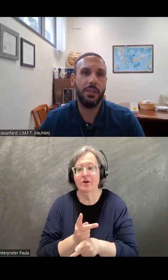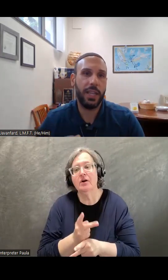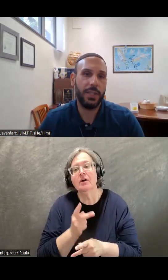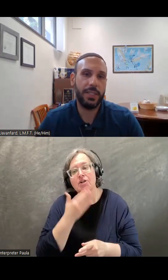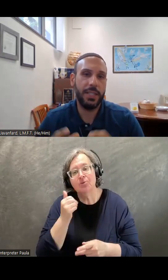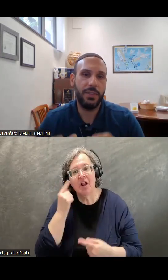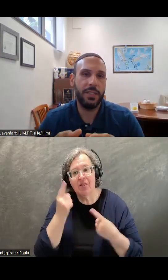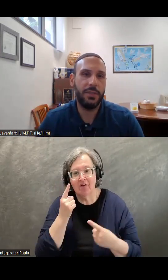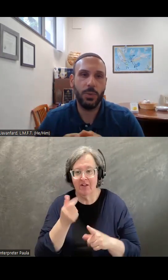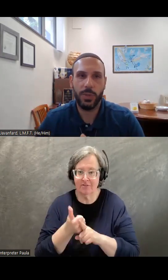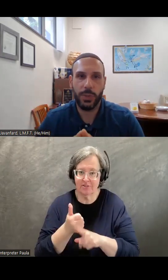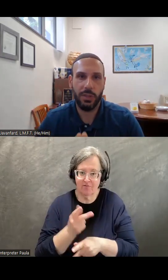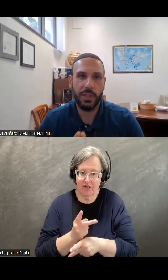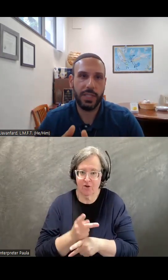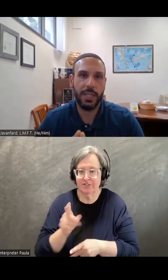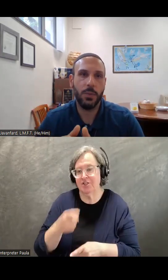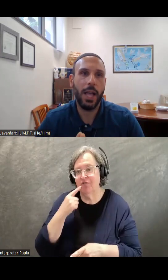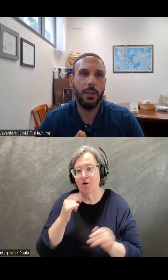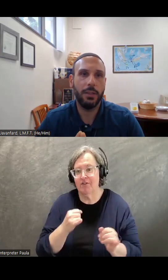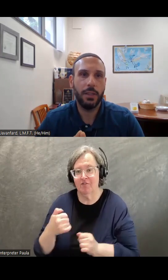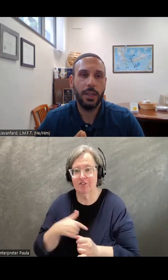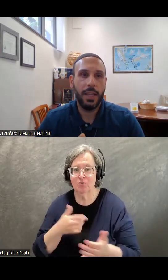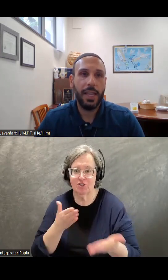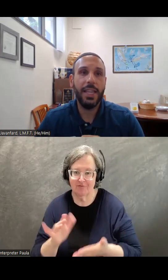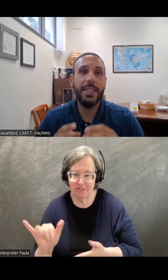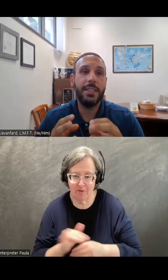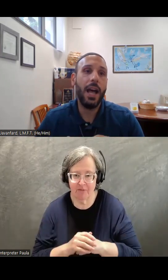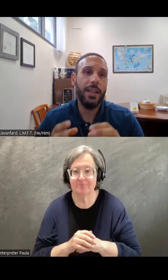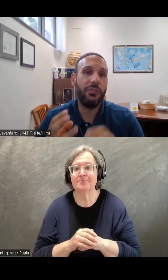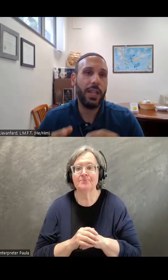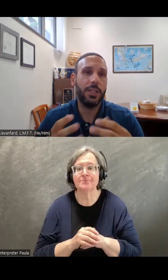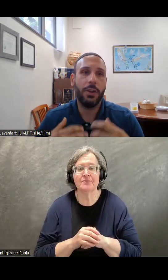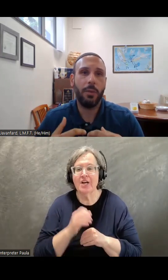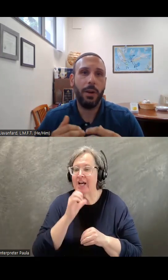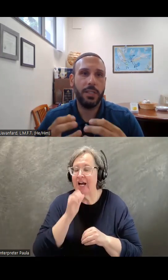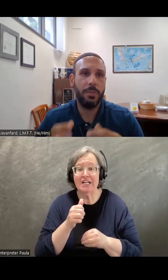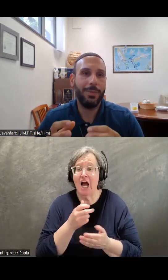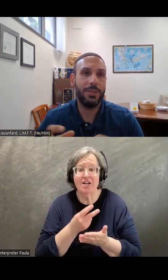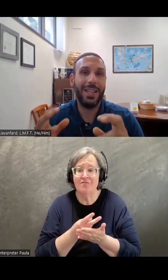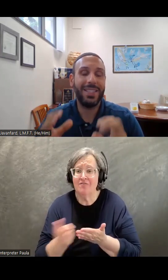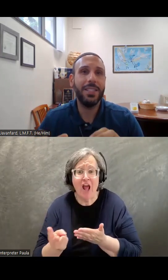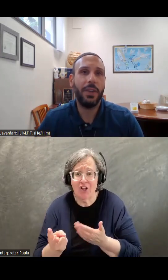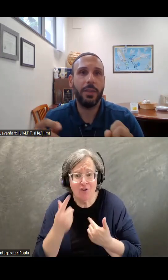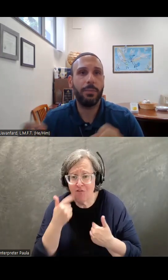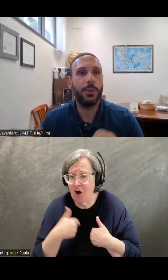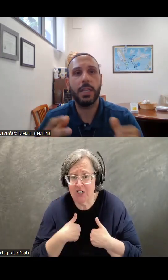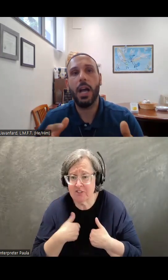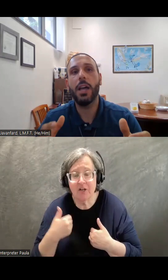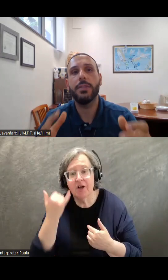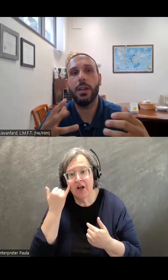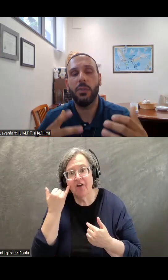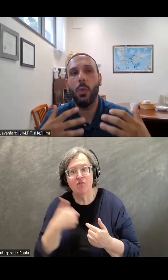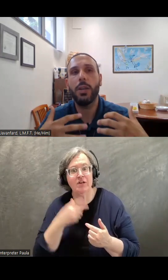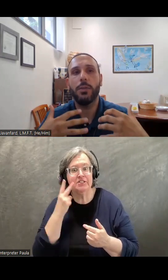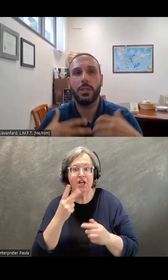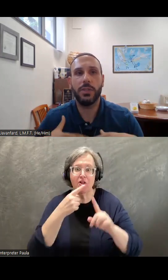of the self-care that's needed of the individuals we're servicing as well. It is not a failure on our part to be able to identify the pros and